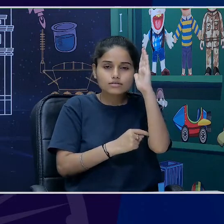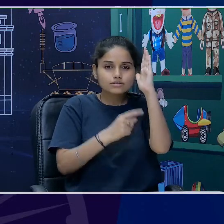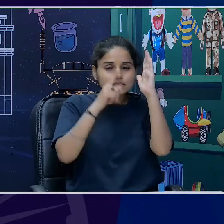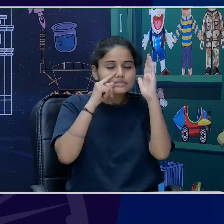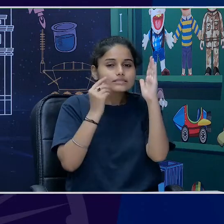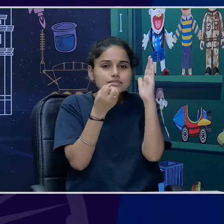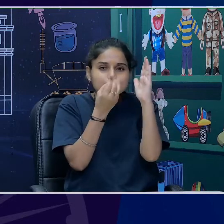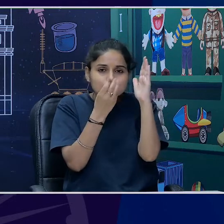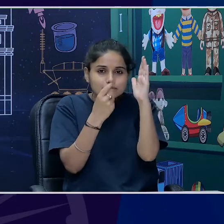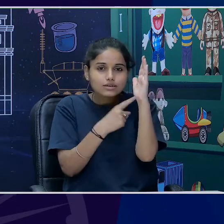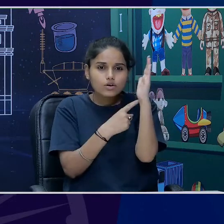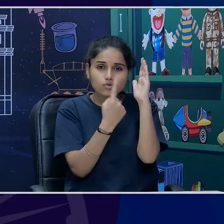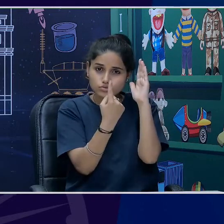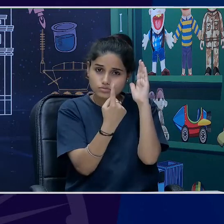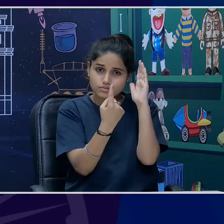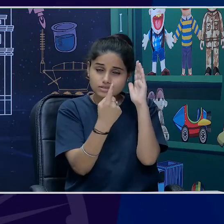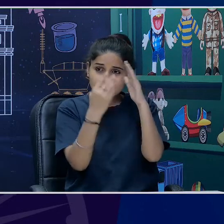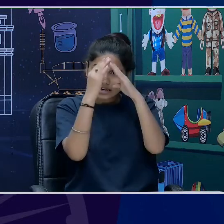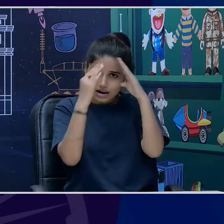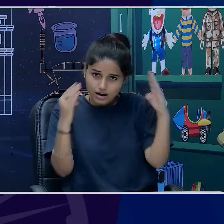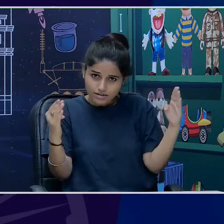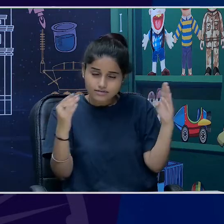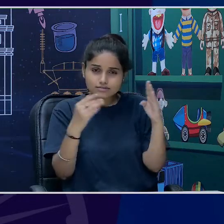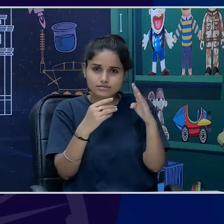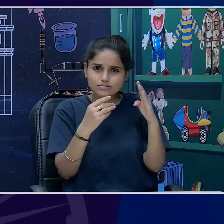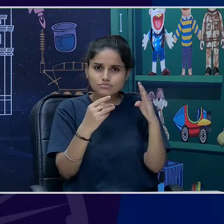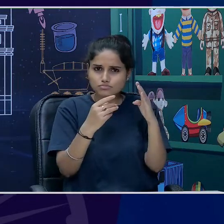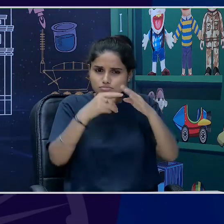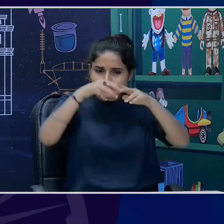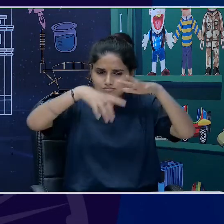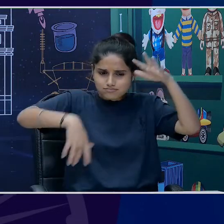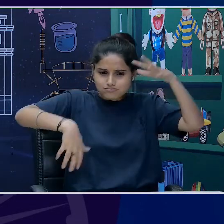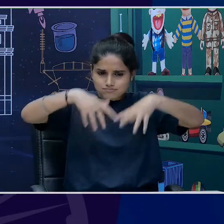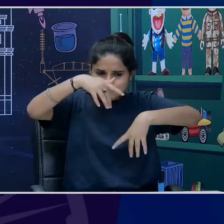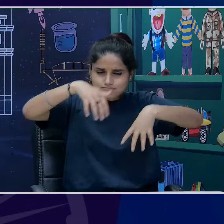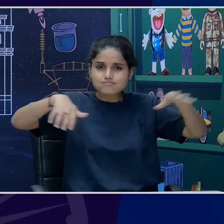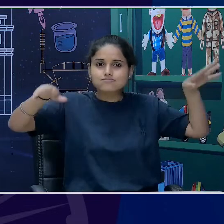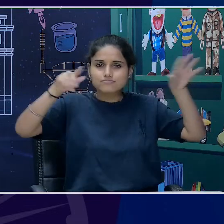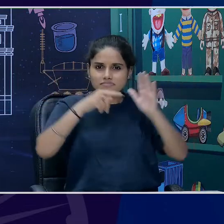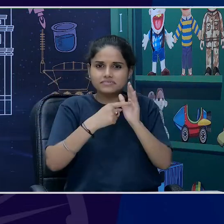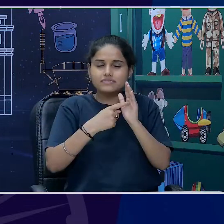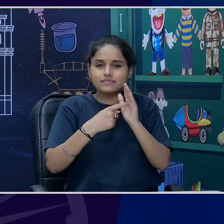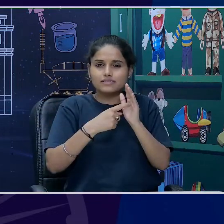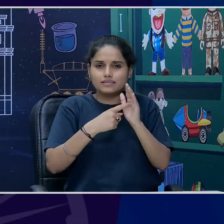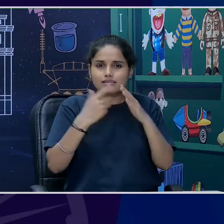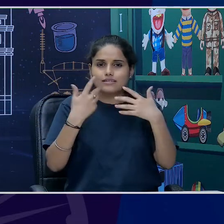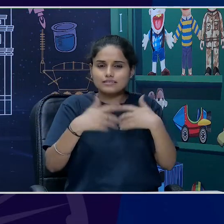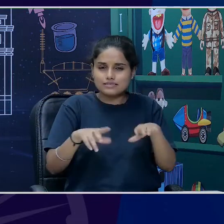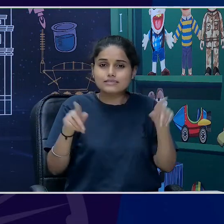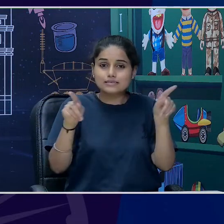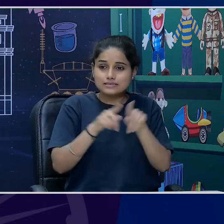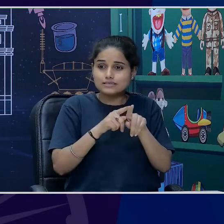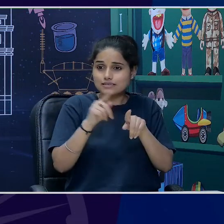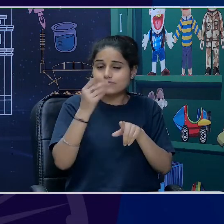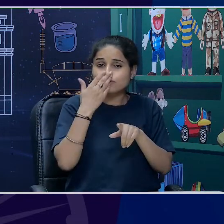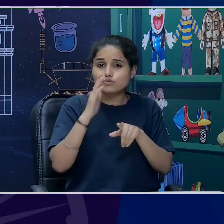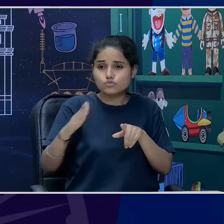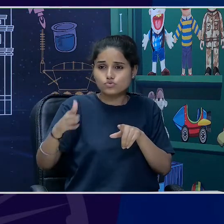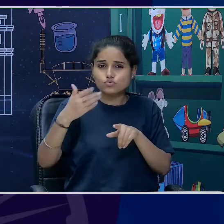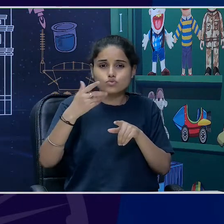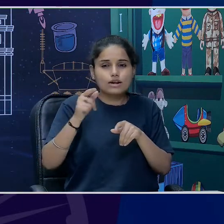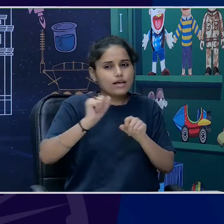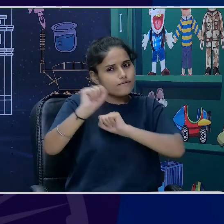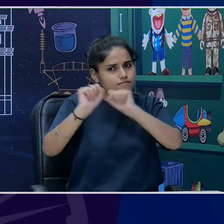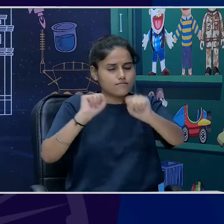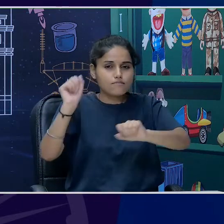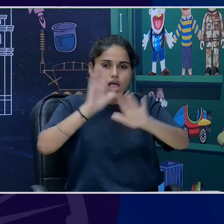is being the house maybe with the roof with the keeping his or her hands in a triangular shape. Yes. And few of